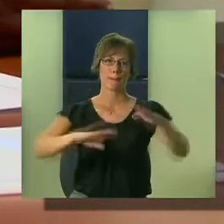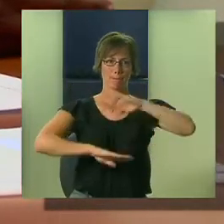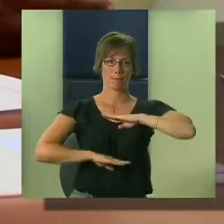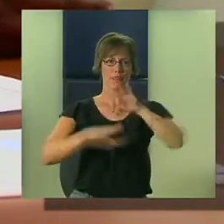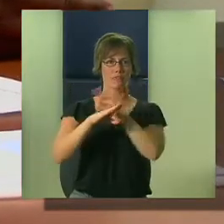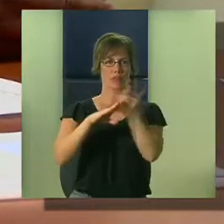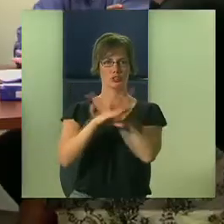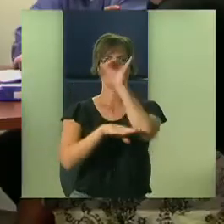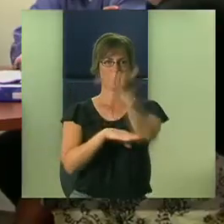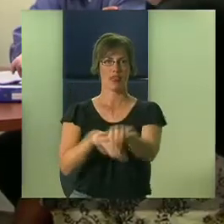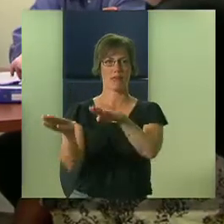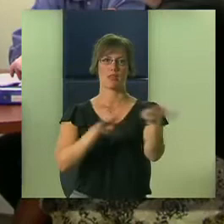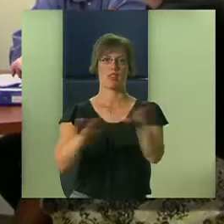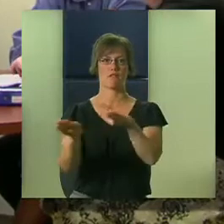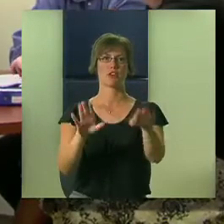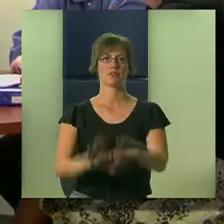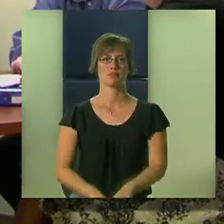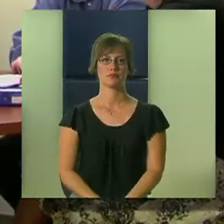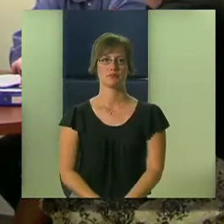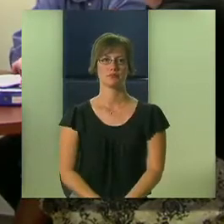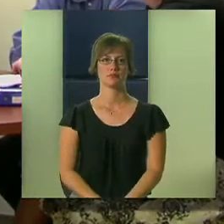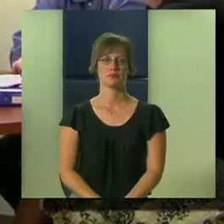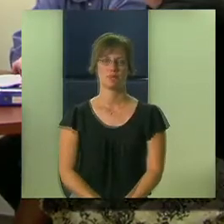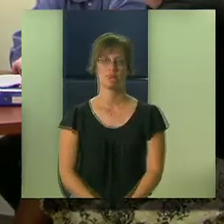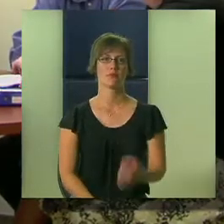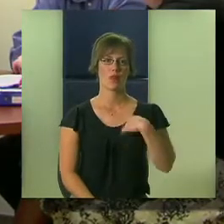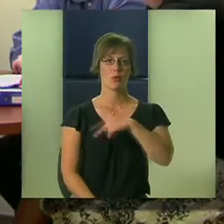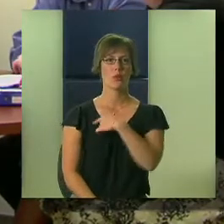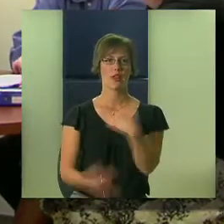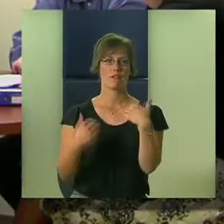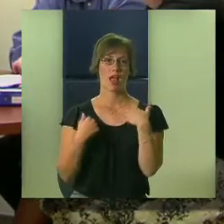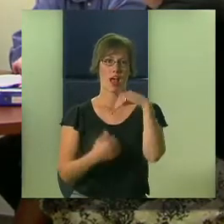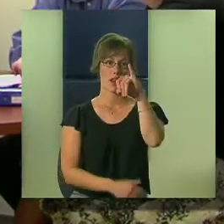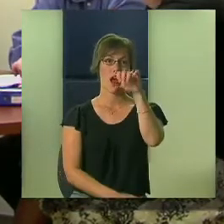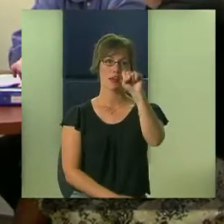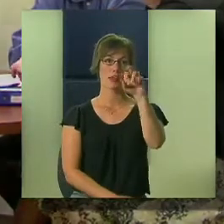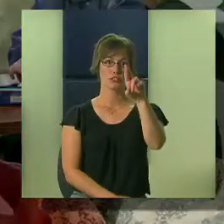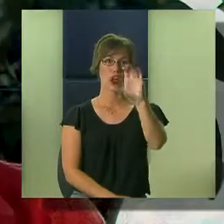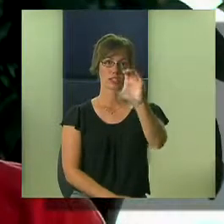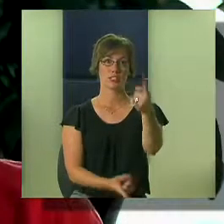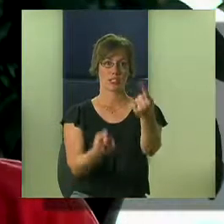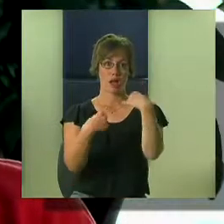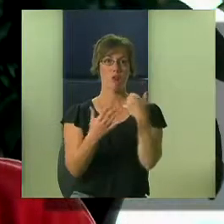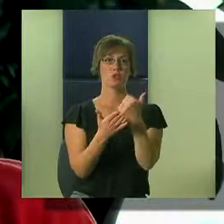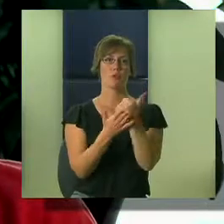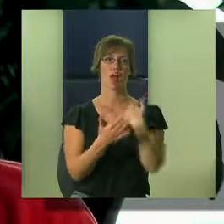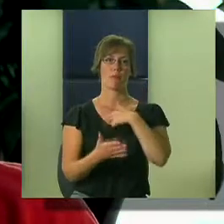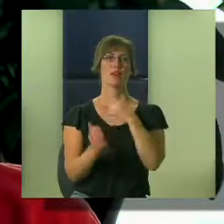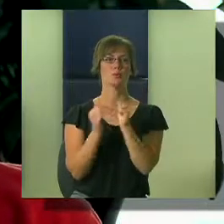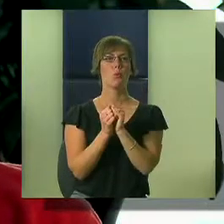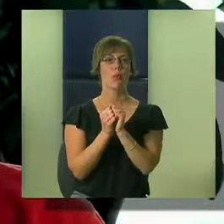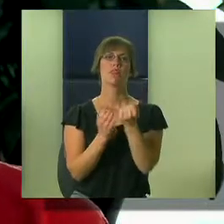behavioral intervention plans which teach students appropriate ways to meet the function of their behavior. We've had ISRC